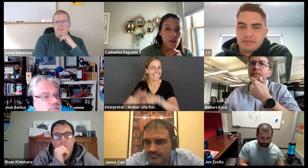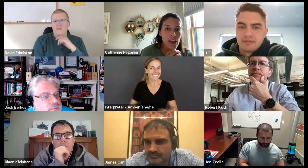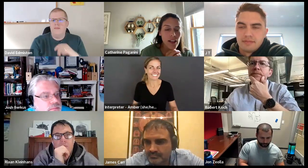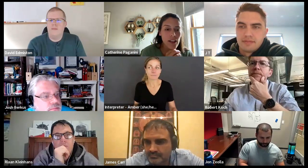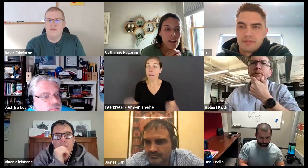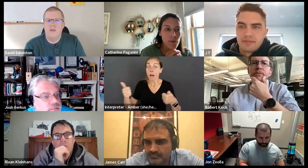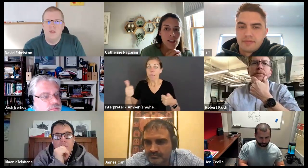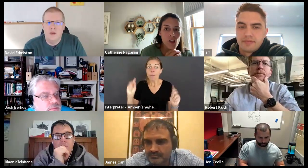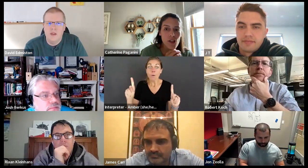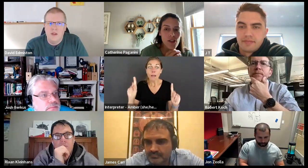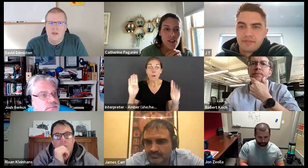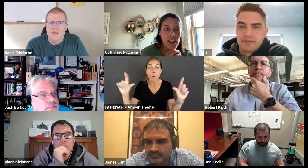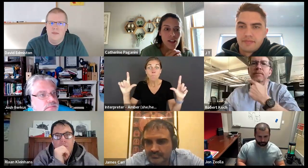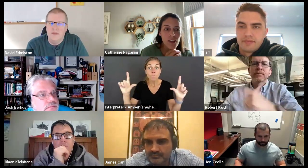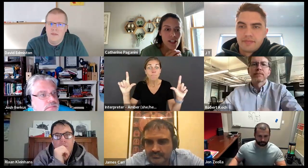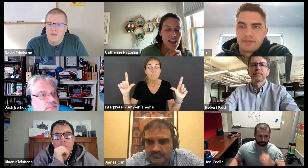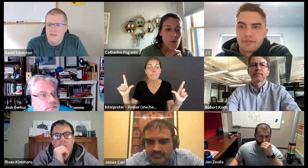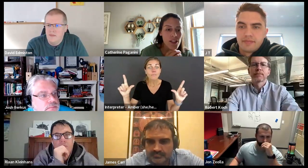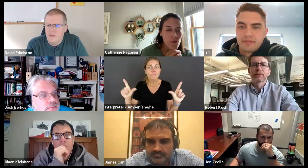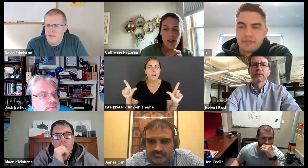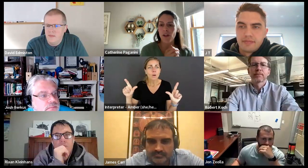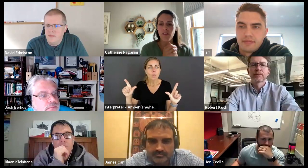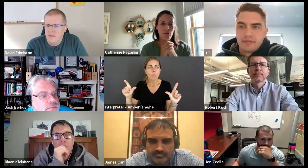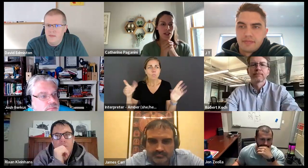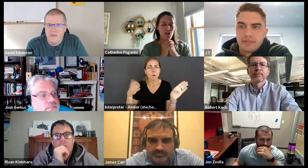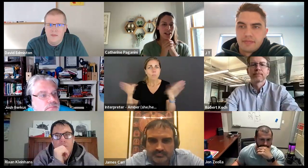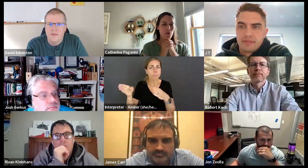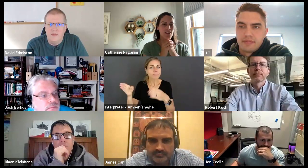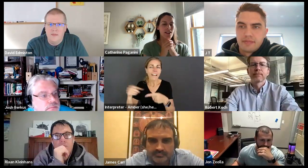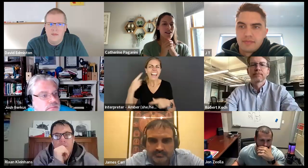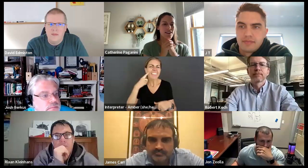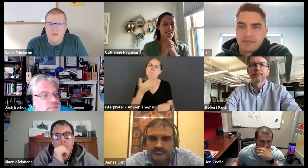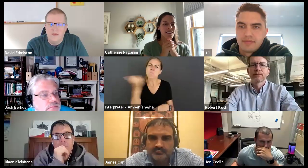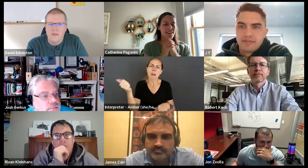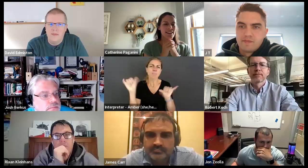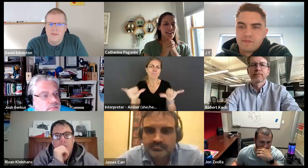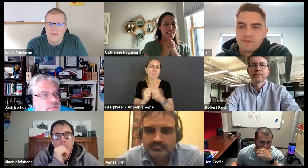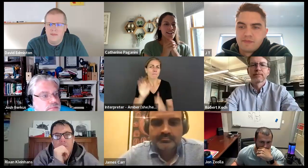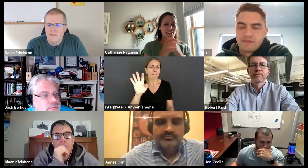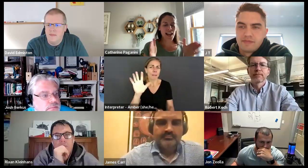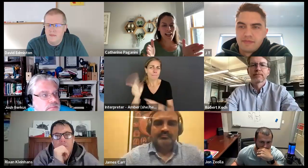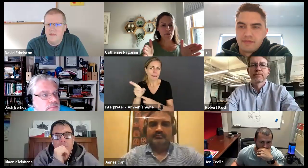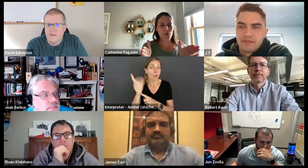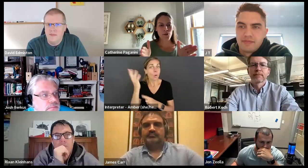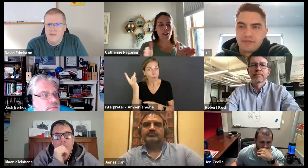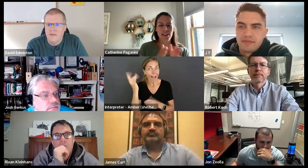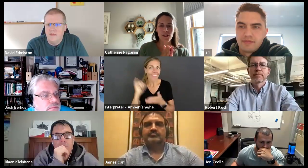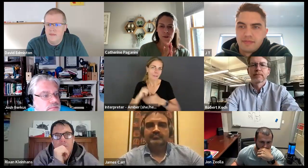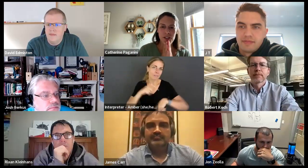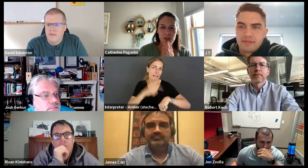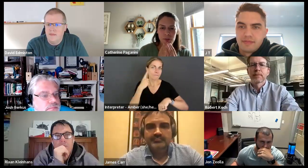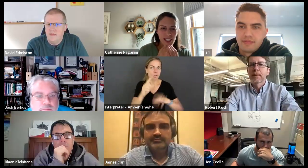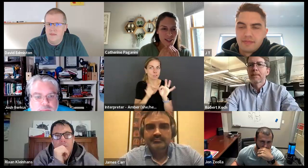Okay, cool. Then let's just stick, because I think we stick with the 45 minutes because that was the time for